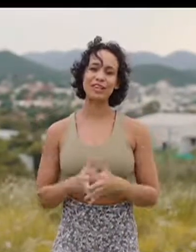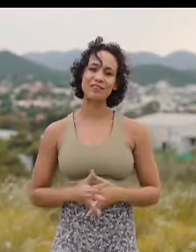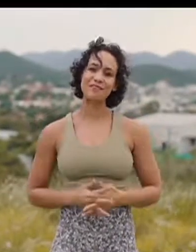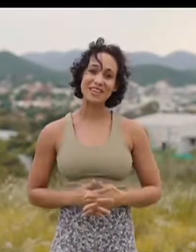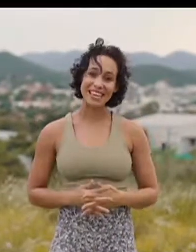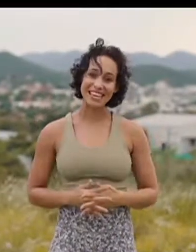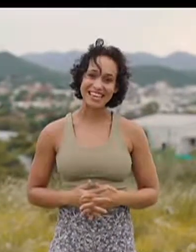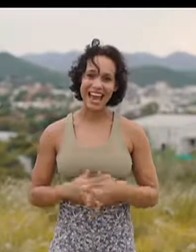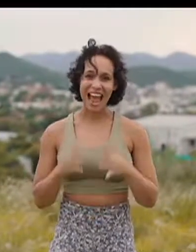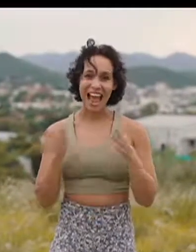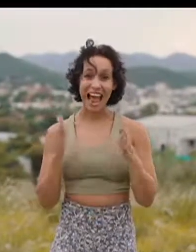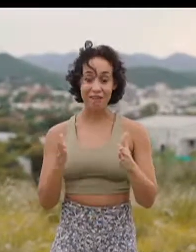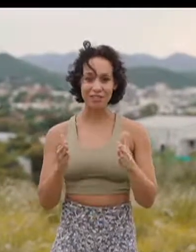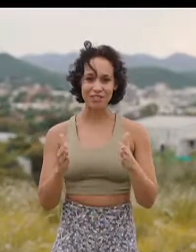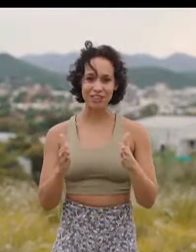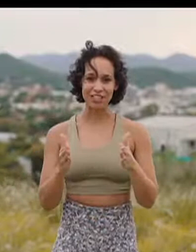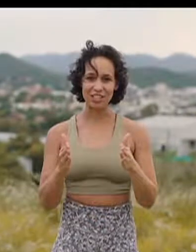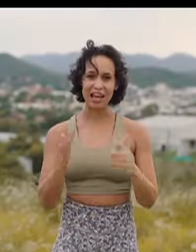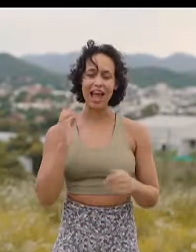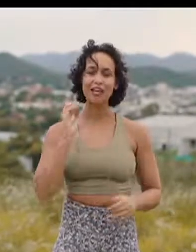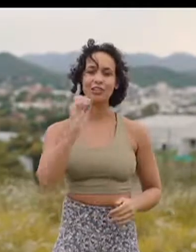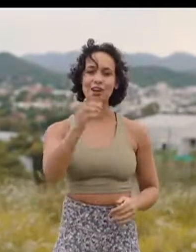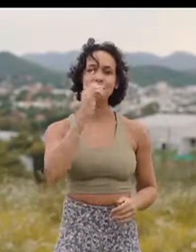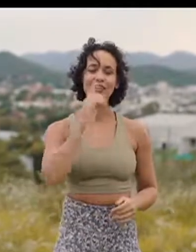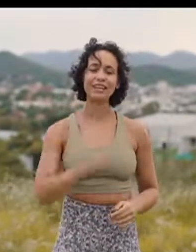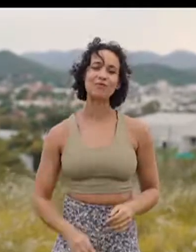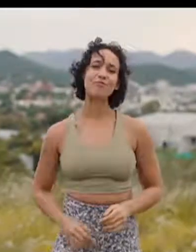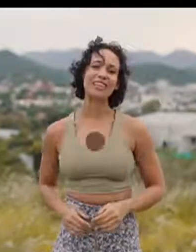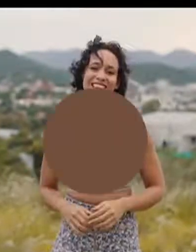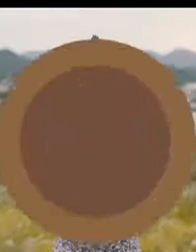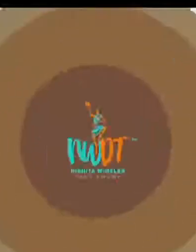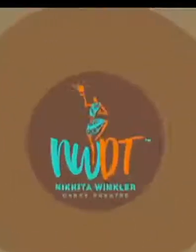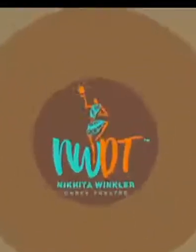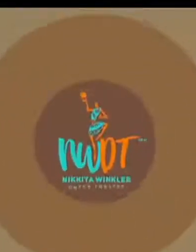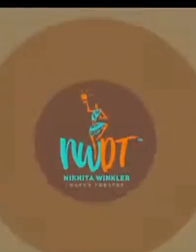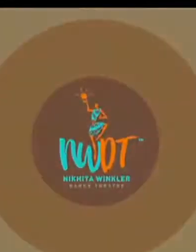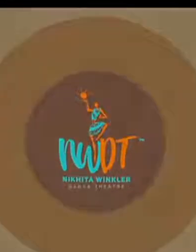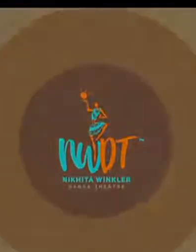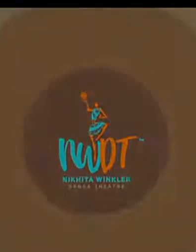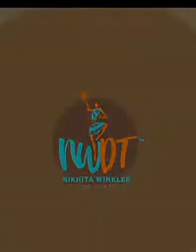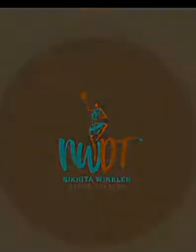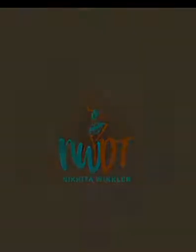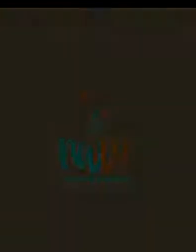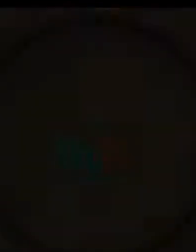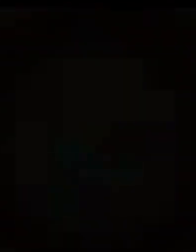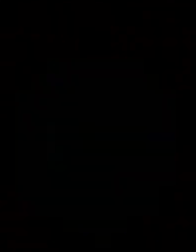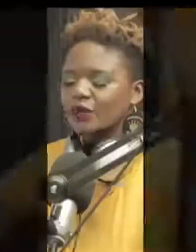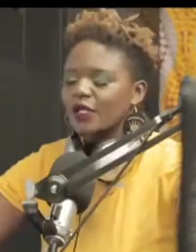you for joining me. Happy stretching, and don't forget to breathe.